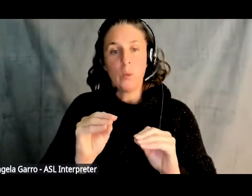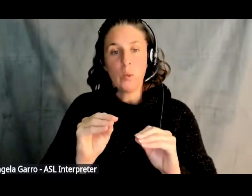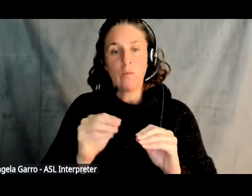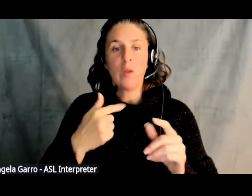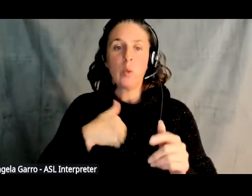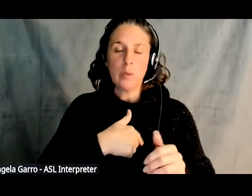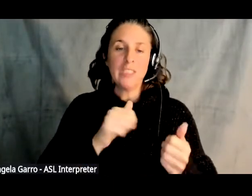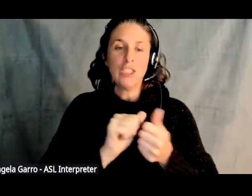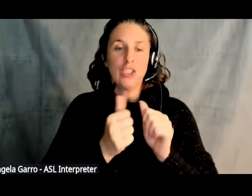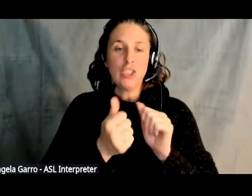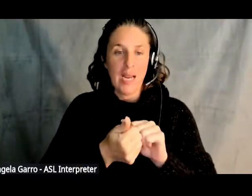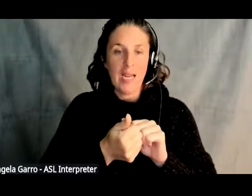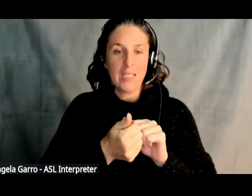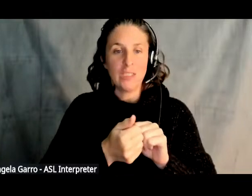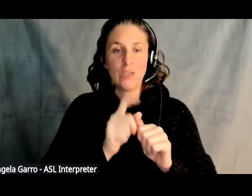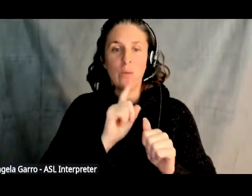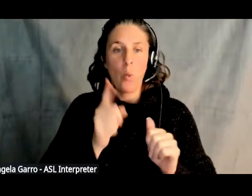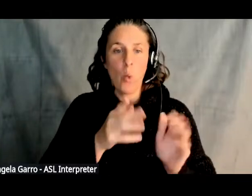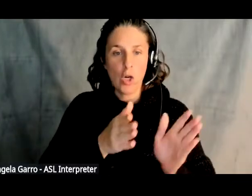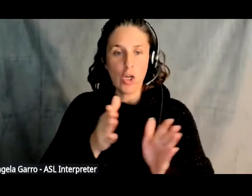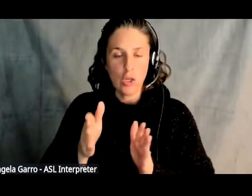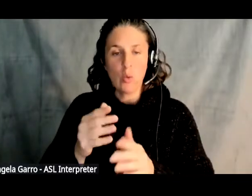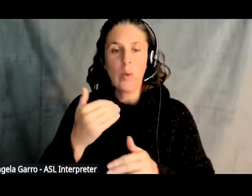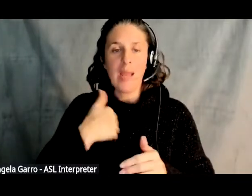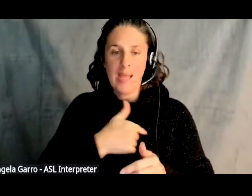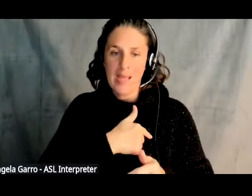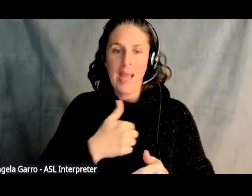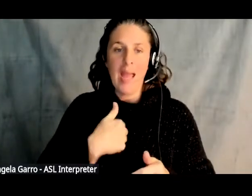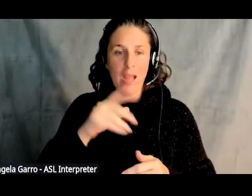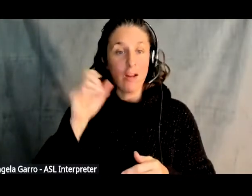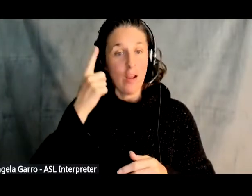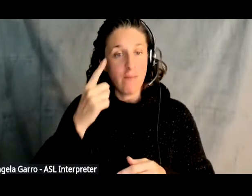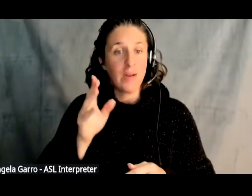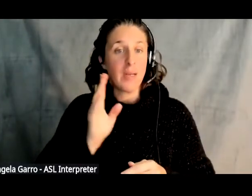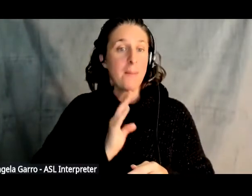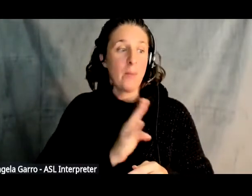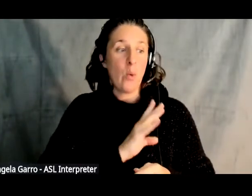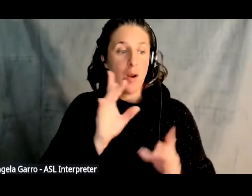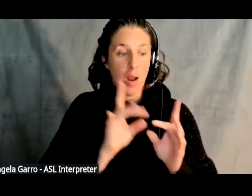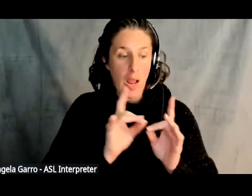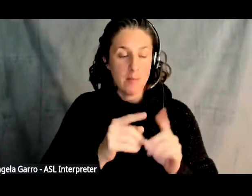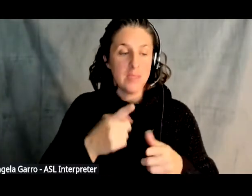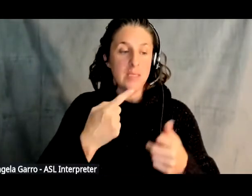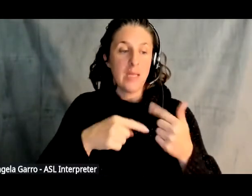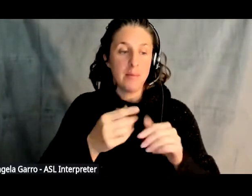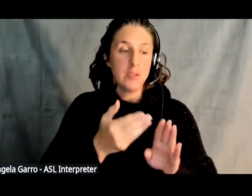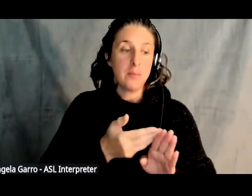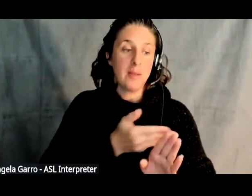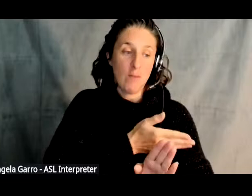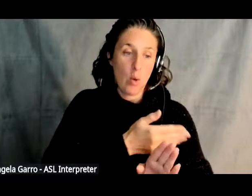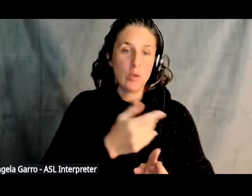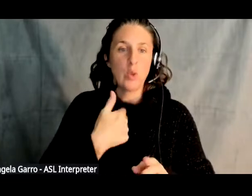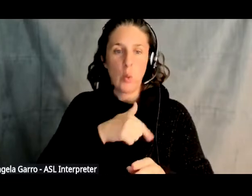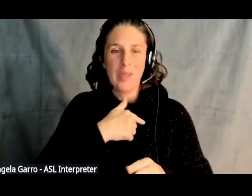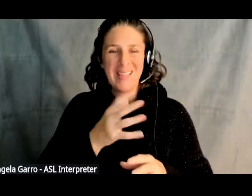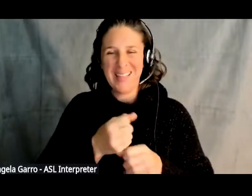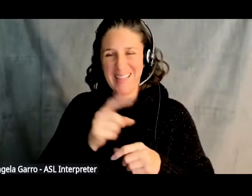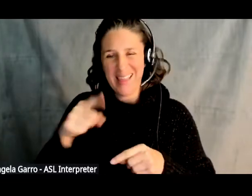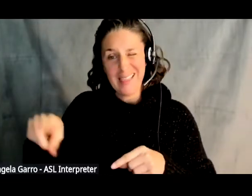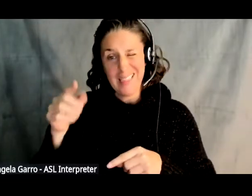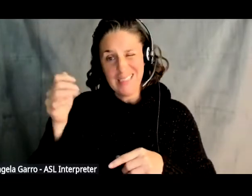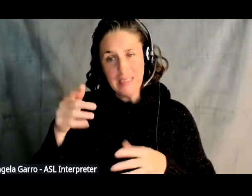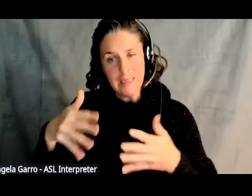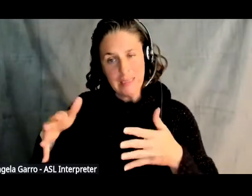changed the order. And so we had governing board comments come before so we can get these guys out of the way.